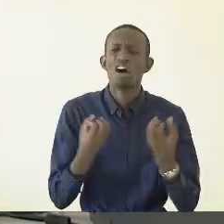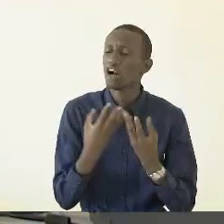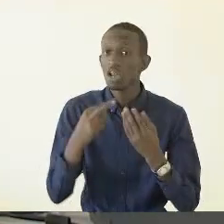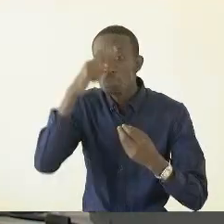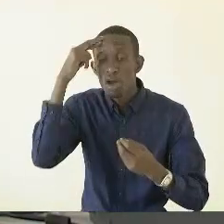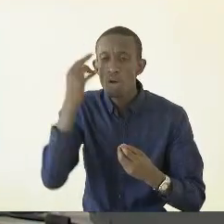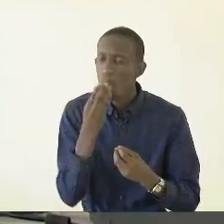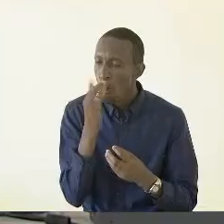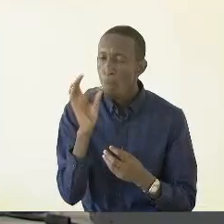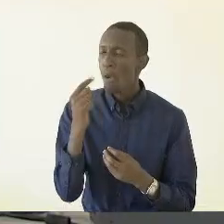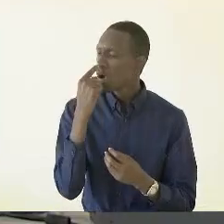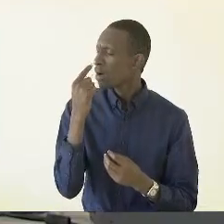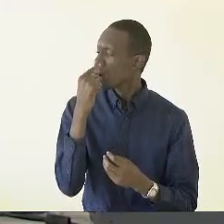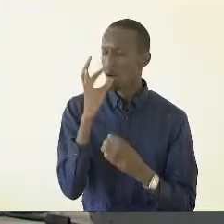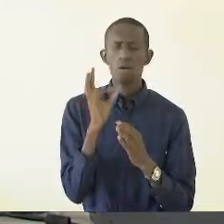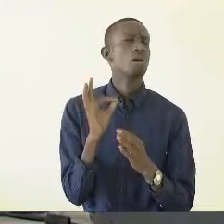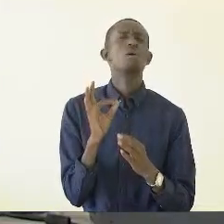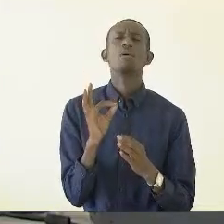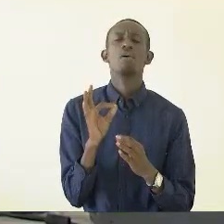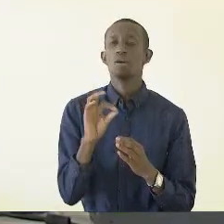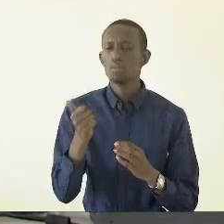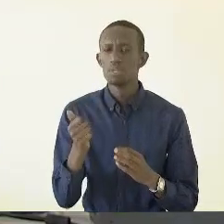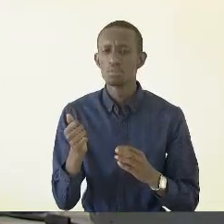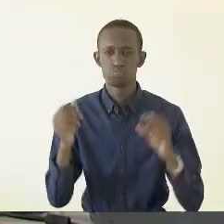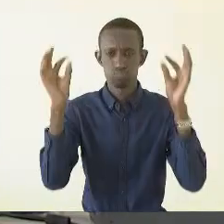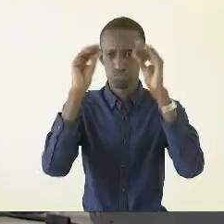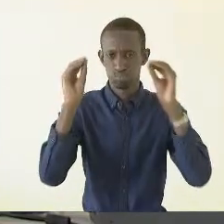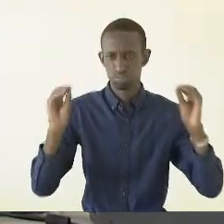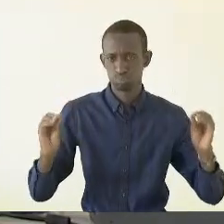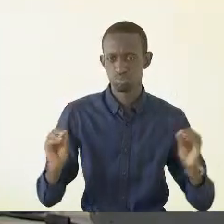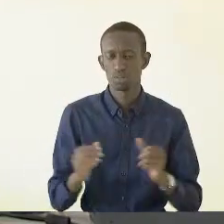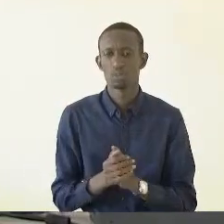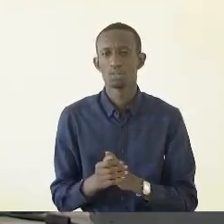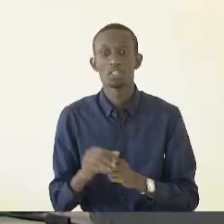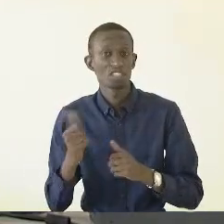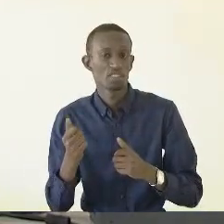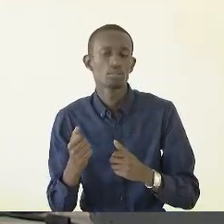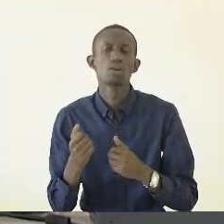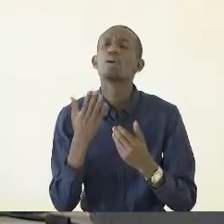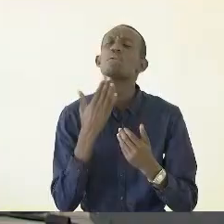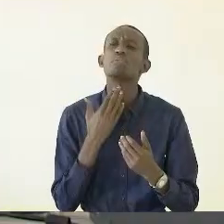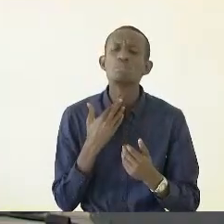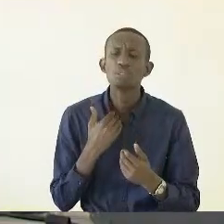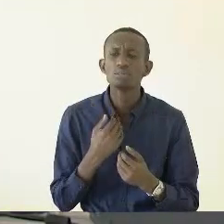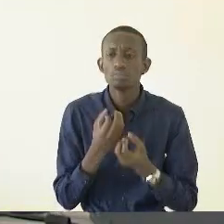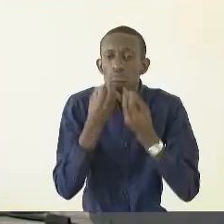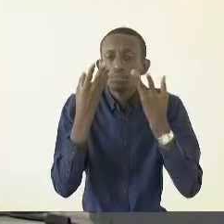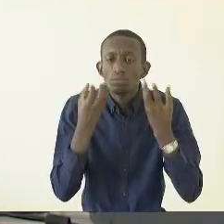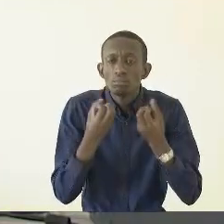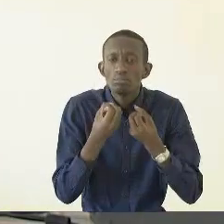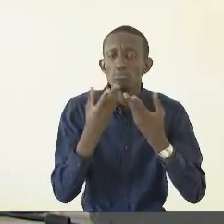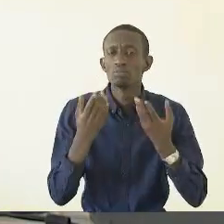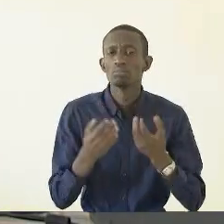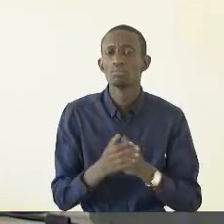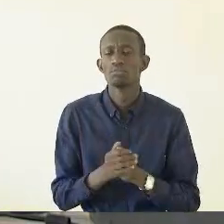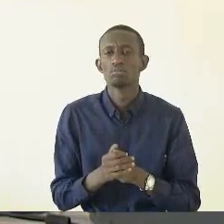smell, or for decoration, or we even need them for getting